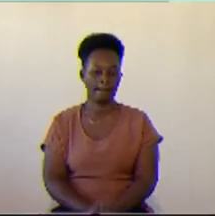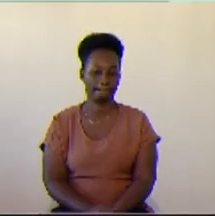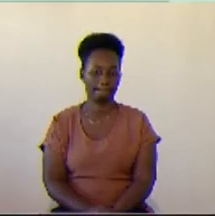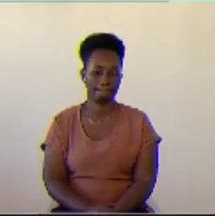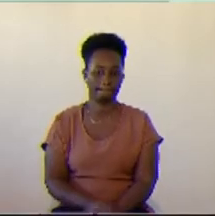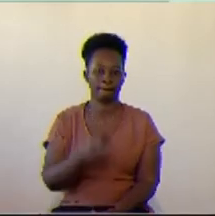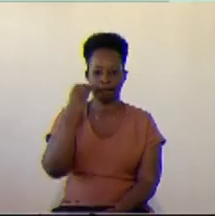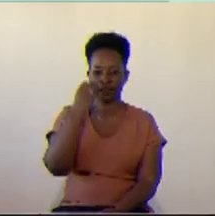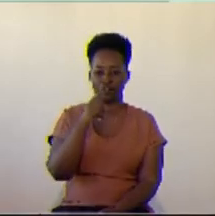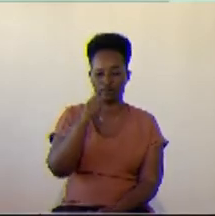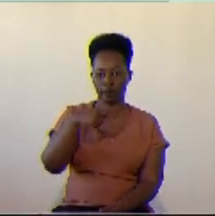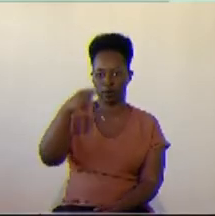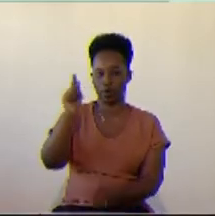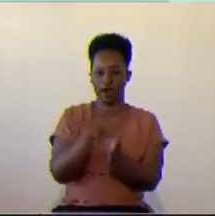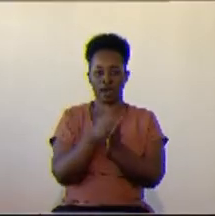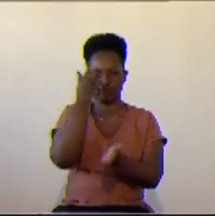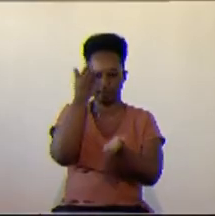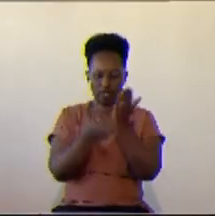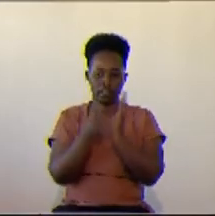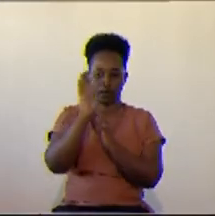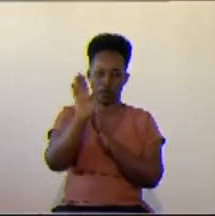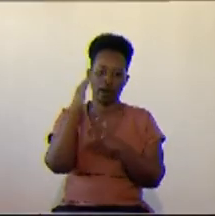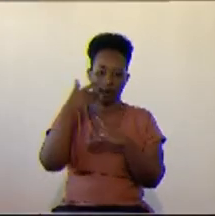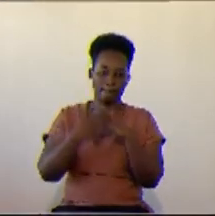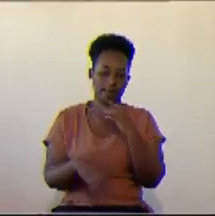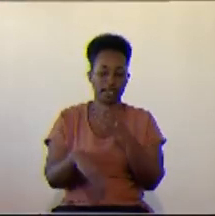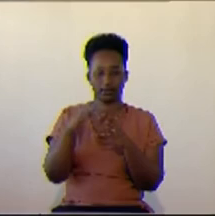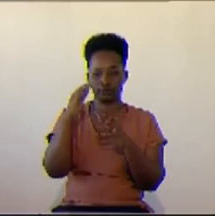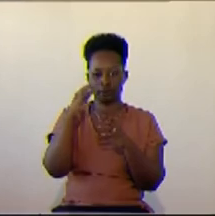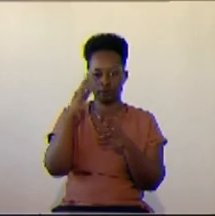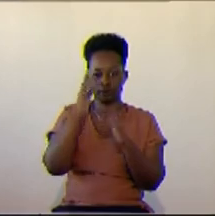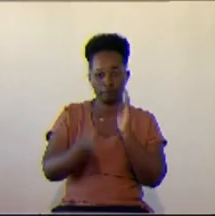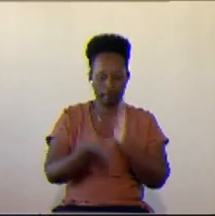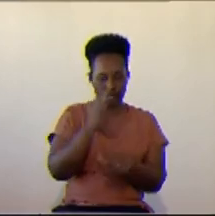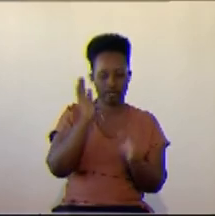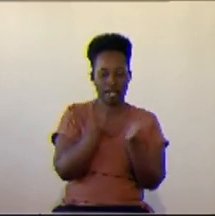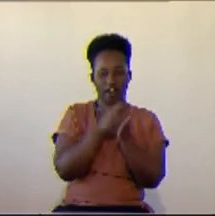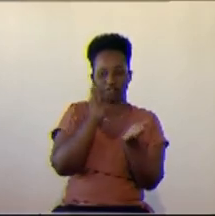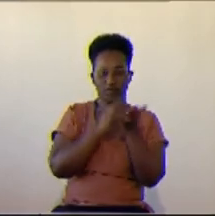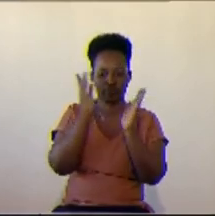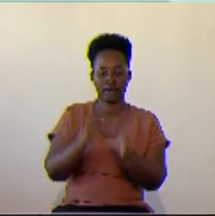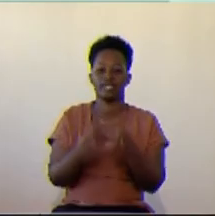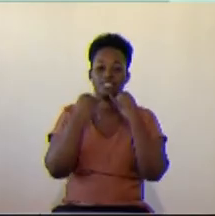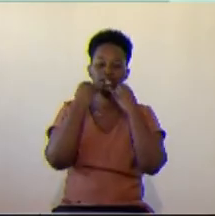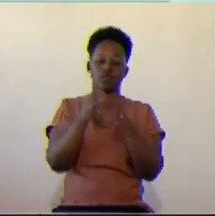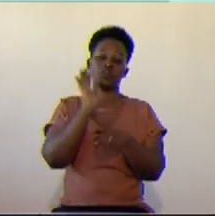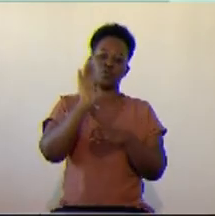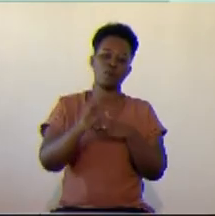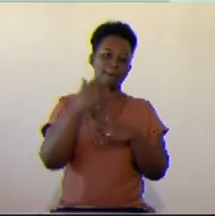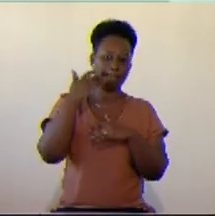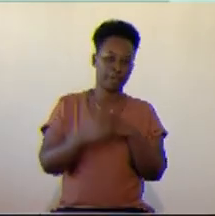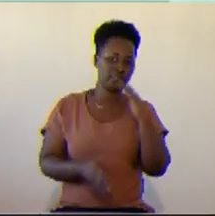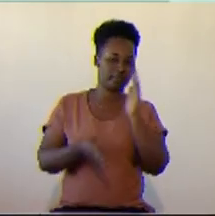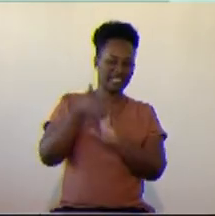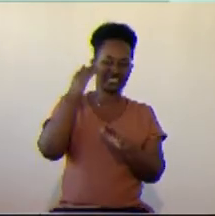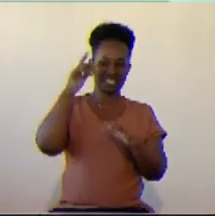you go and measure your blood pressure, and the doctor tells you that your blood pressure is less than 90,